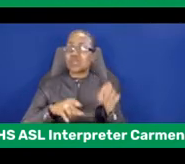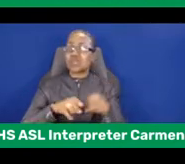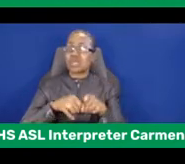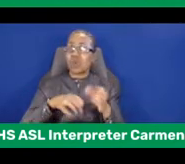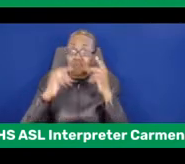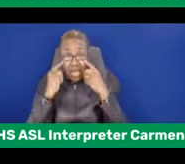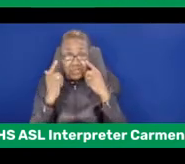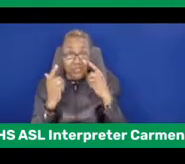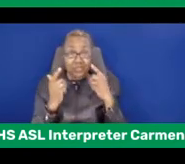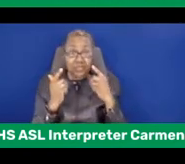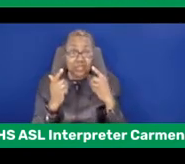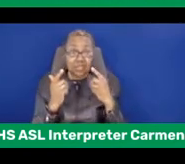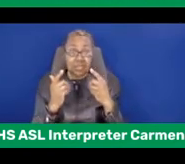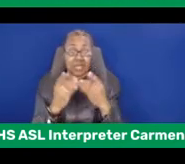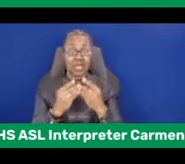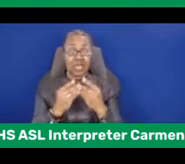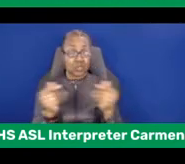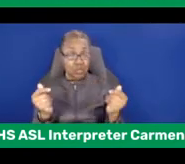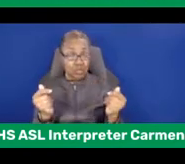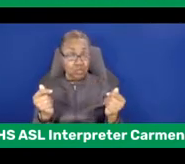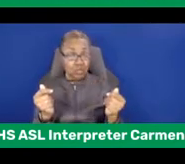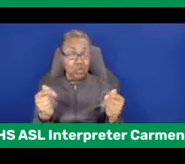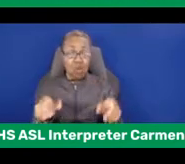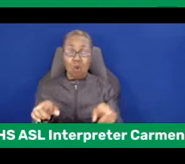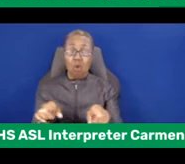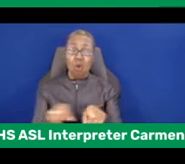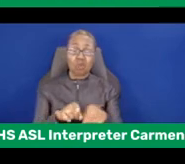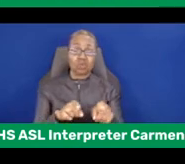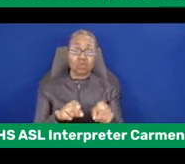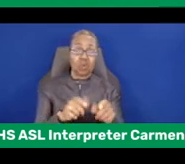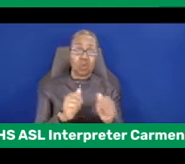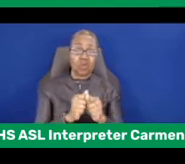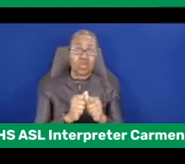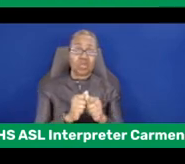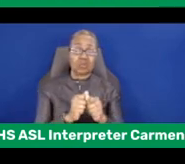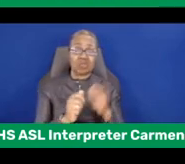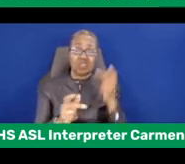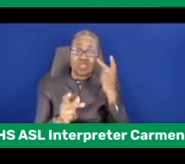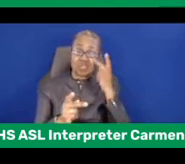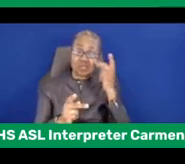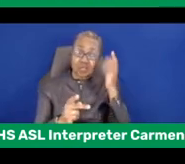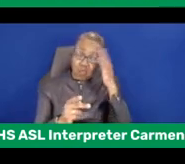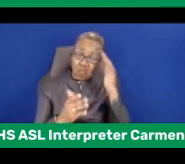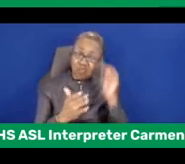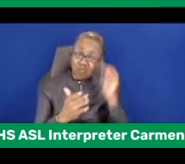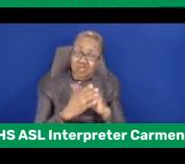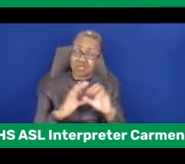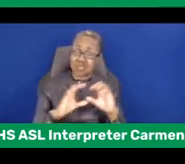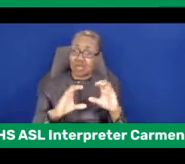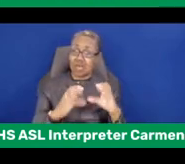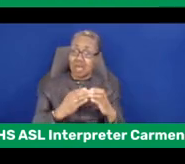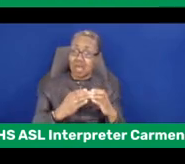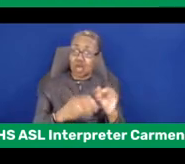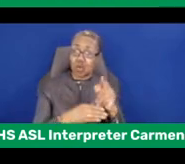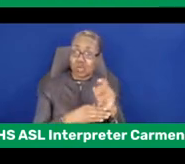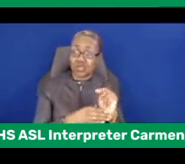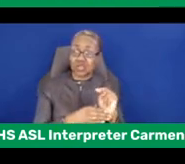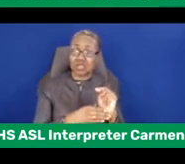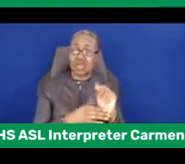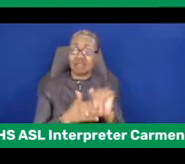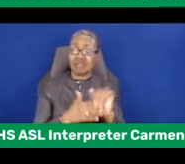and solutions, I think we've also visibilized that this is a coalition and a mutual aid community that is here to